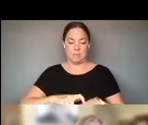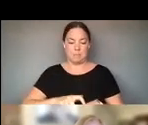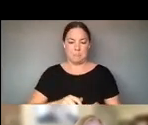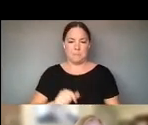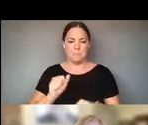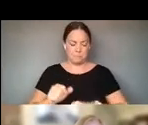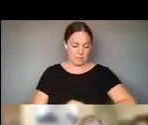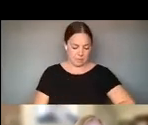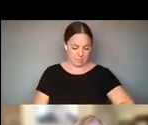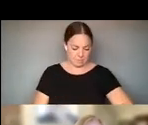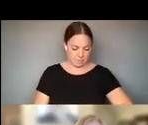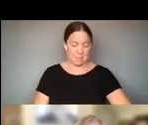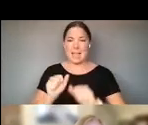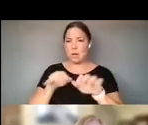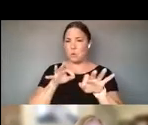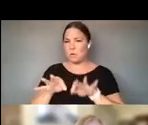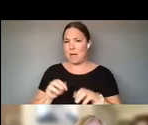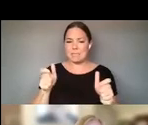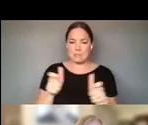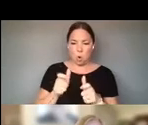small and medium sized budgets?